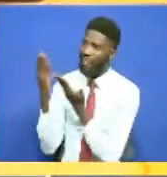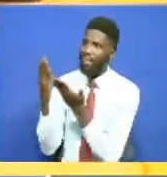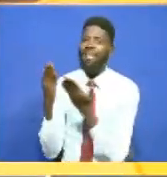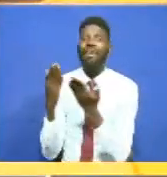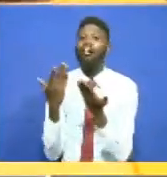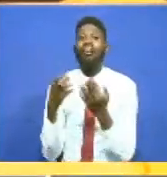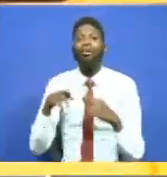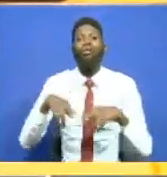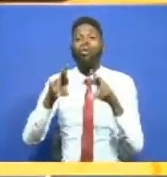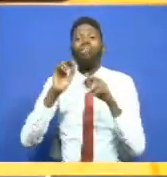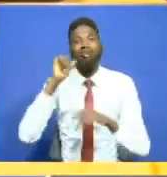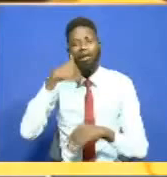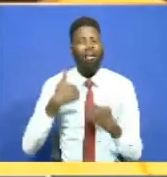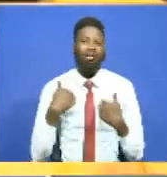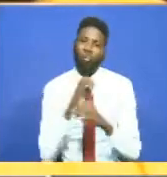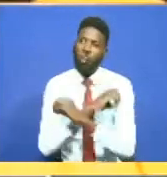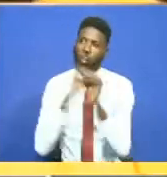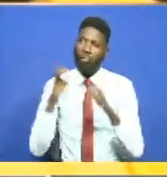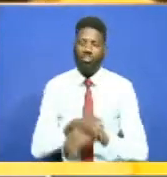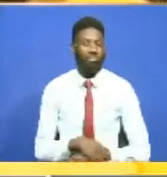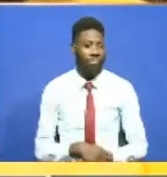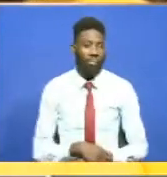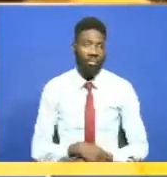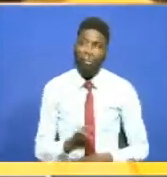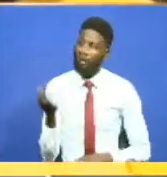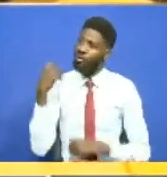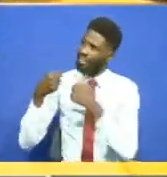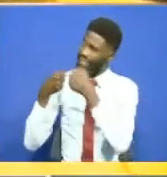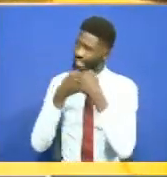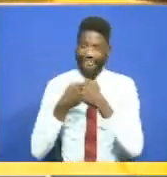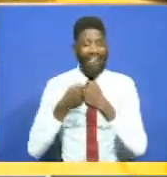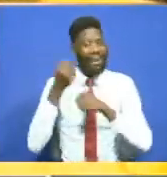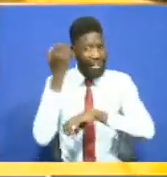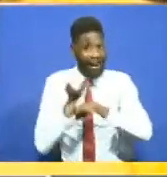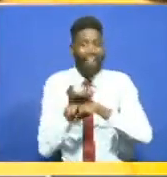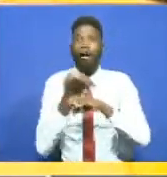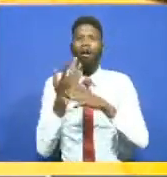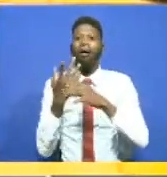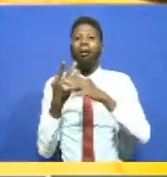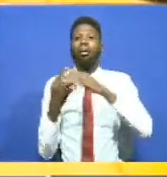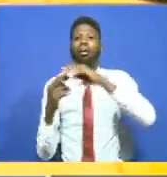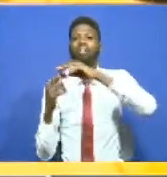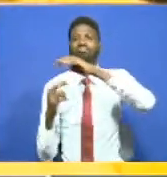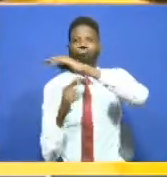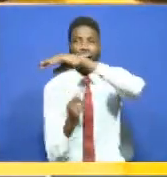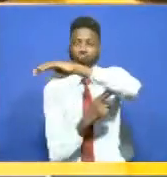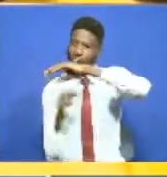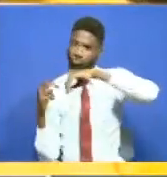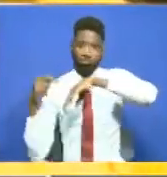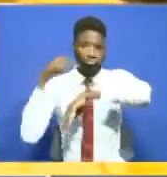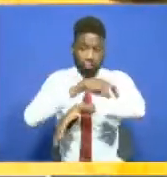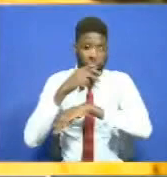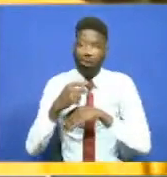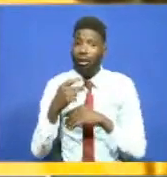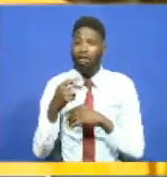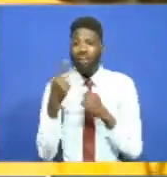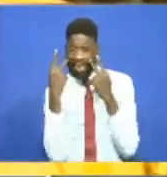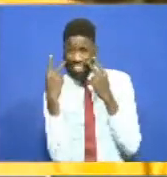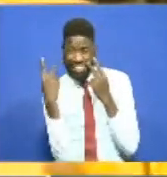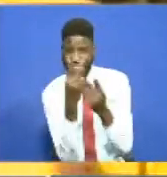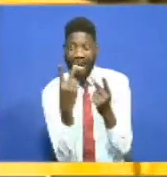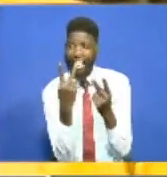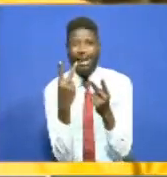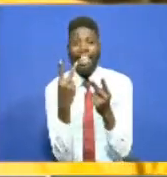ilikuwa ni kibarua kigumu sana kuvuka kutoka pande ile kuja pande nyingine sababu huoni hiyo miti hata hujui kama itakushikilia uzito ama namna gani